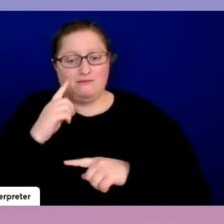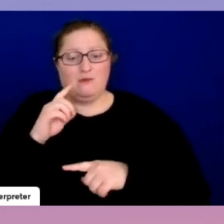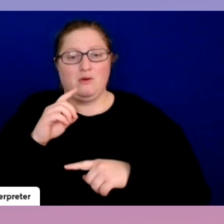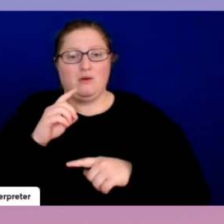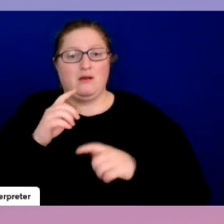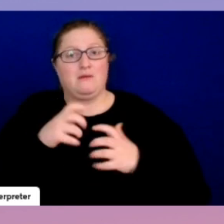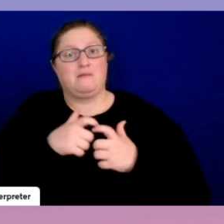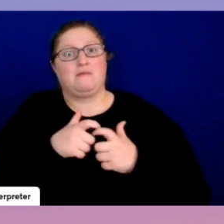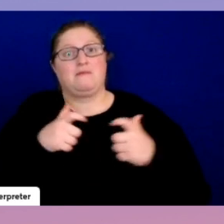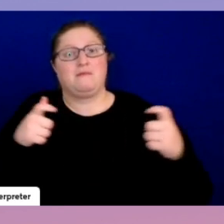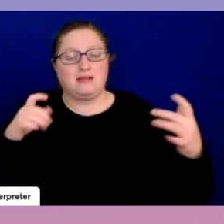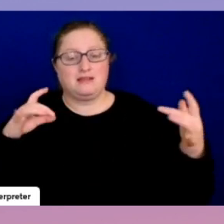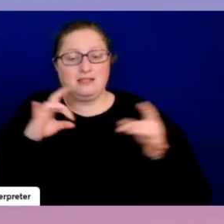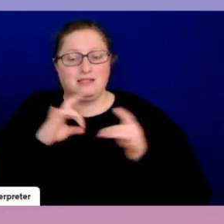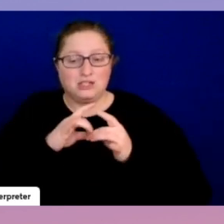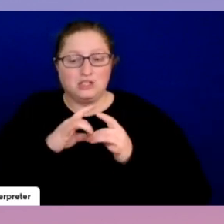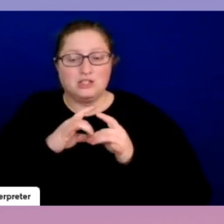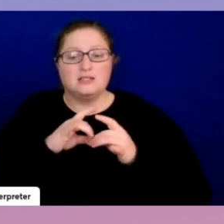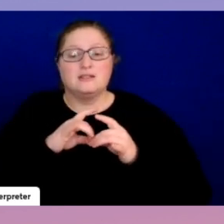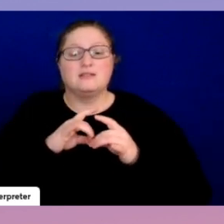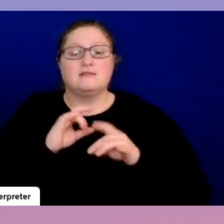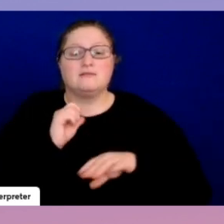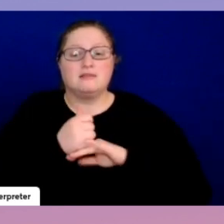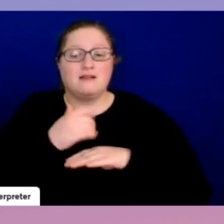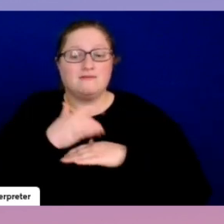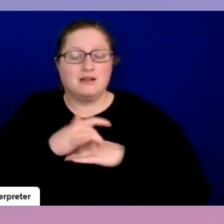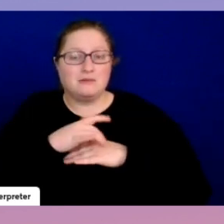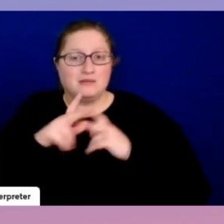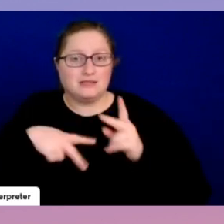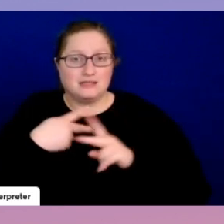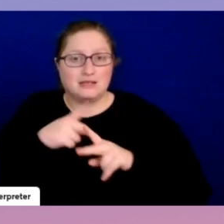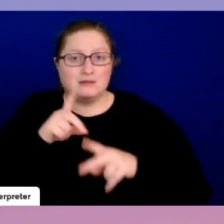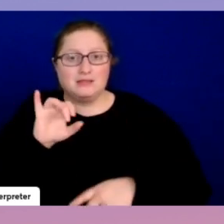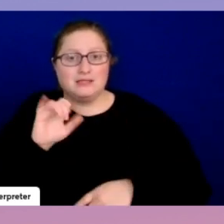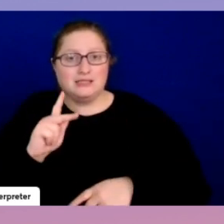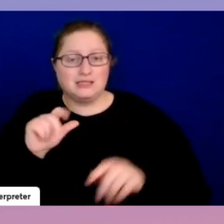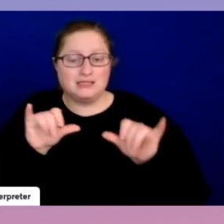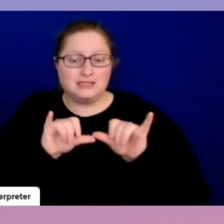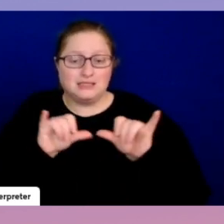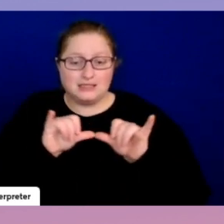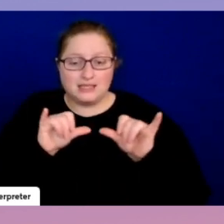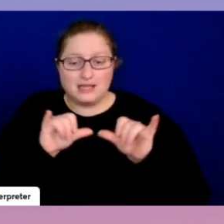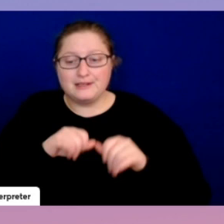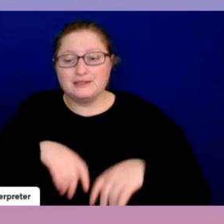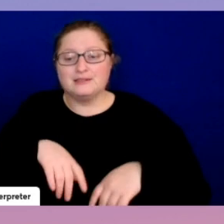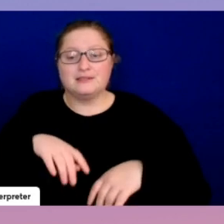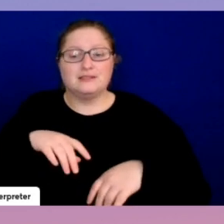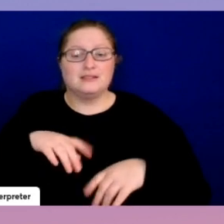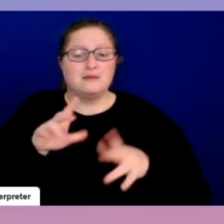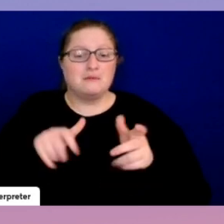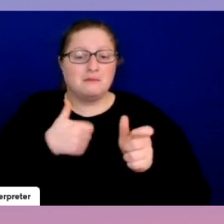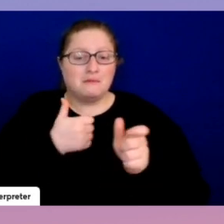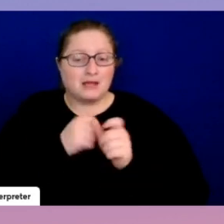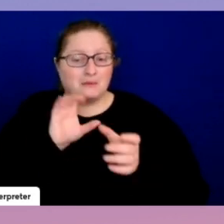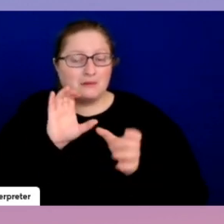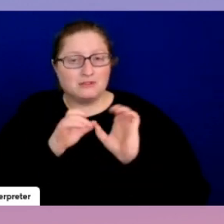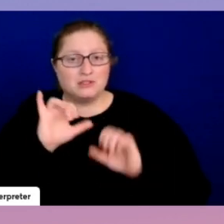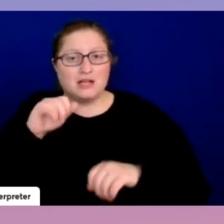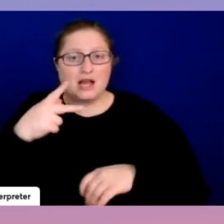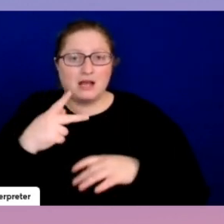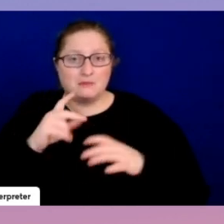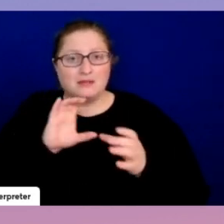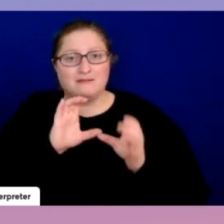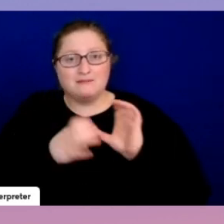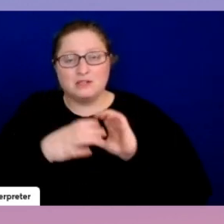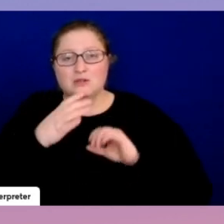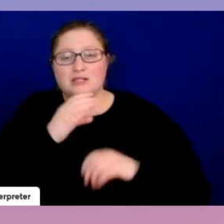availability type, disk size, backup configuration, IP configuration, and the location preference.